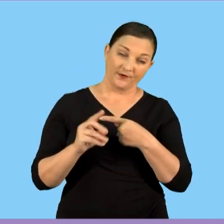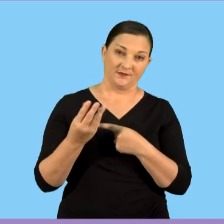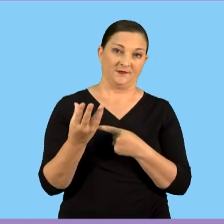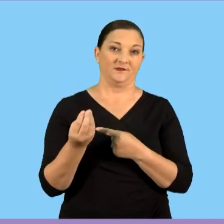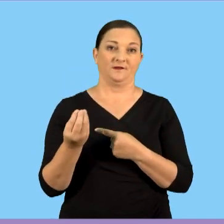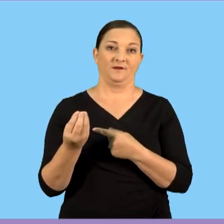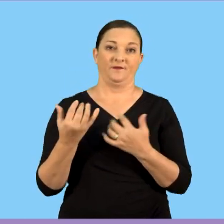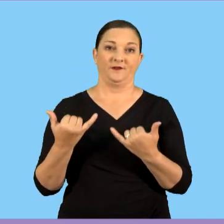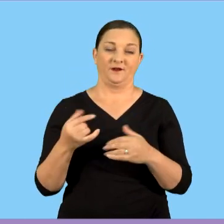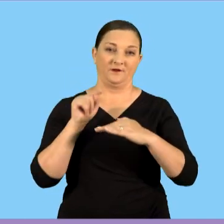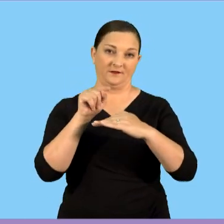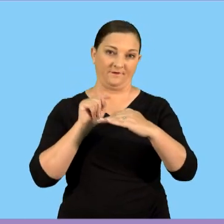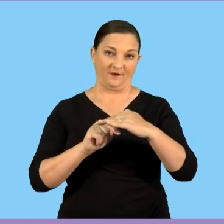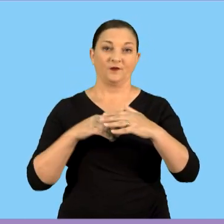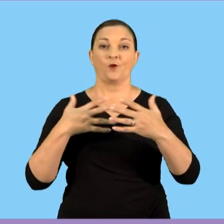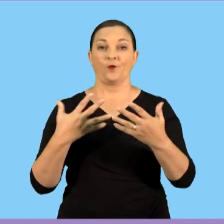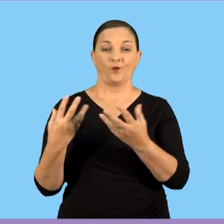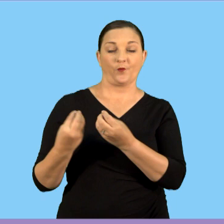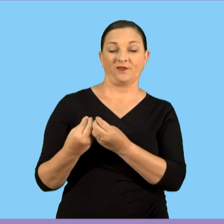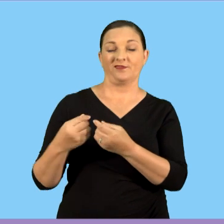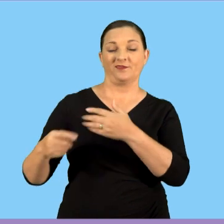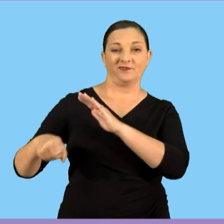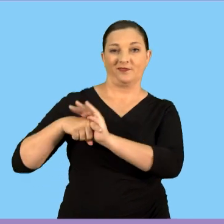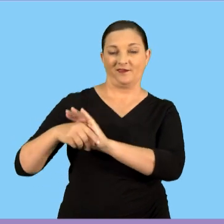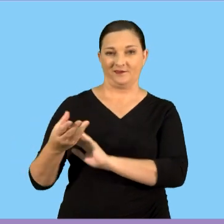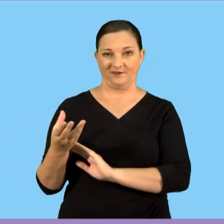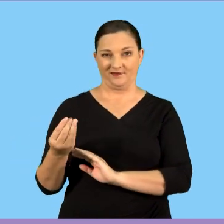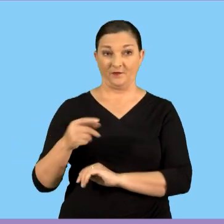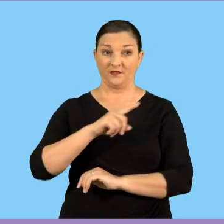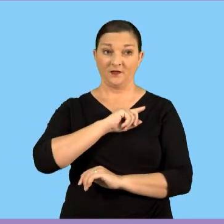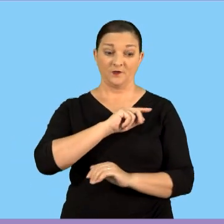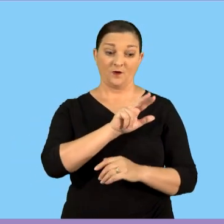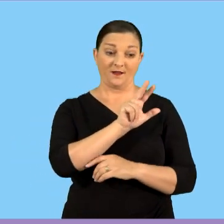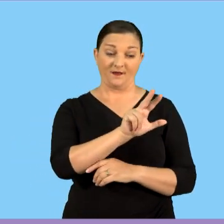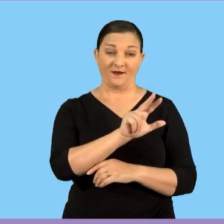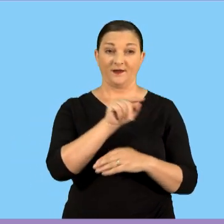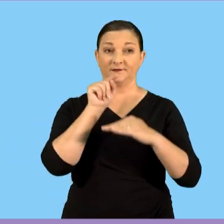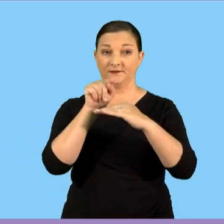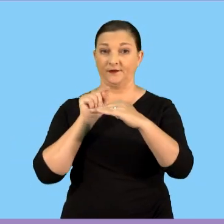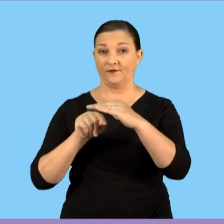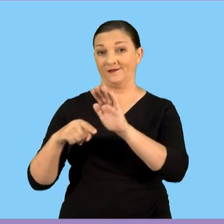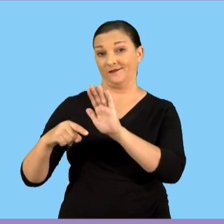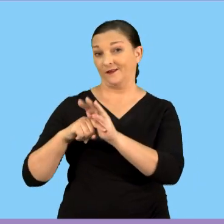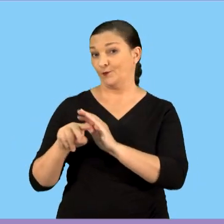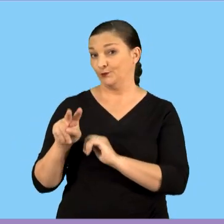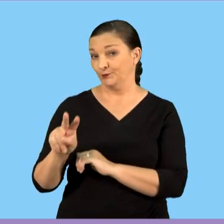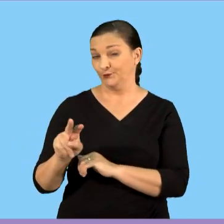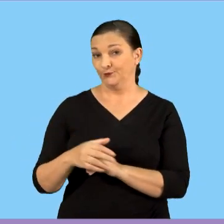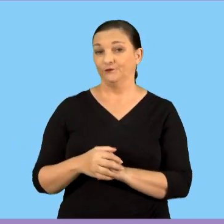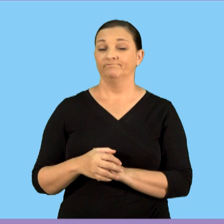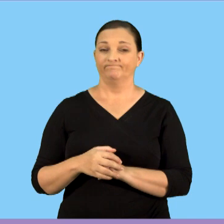a positive number with a negative number. And what is 8 divided by a negative